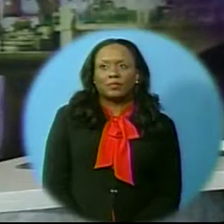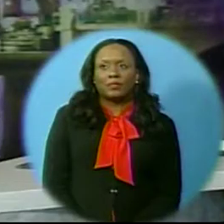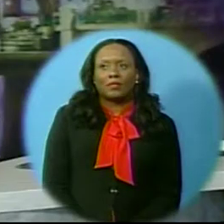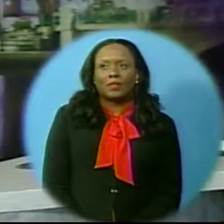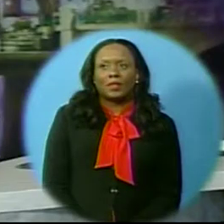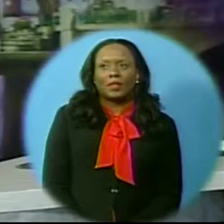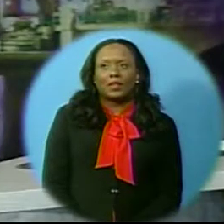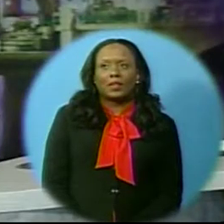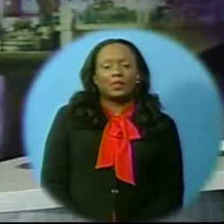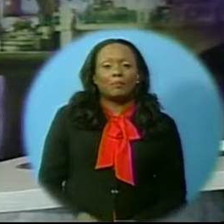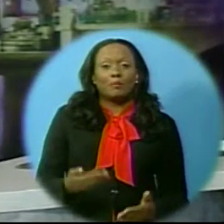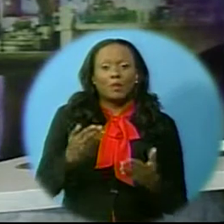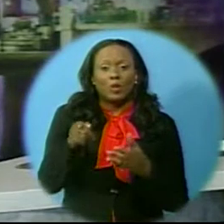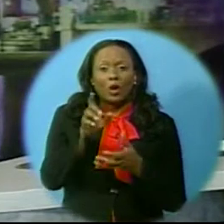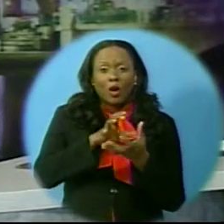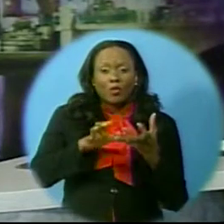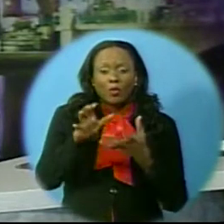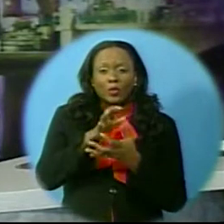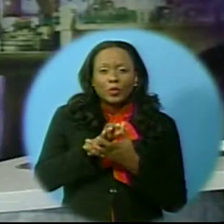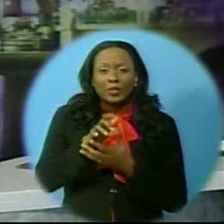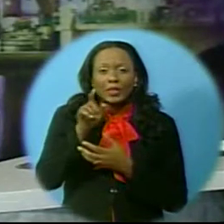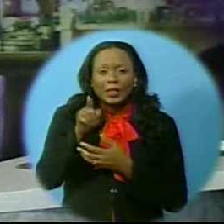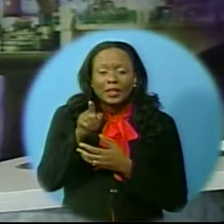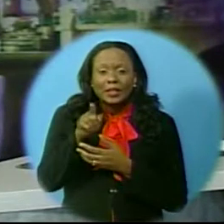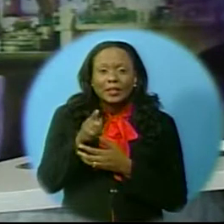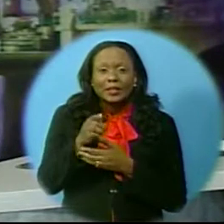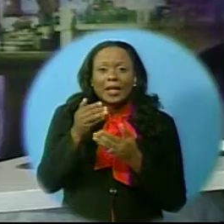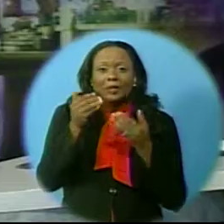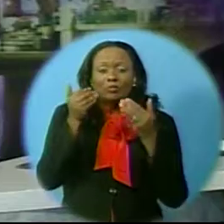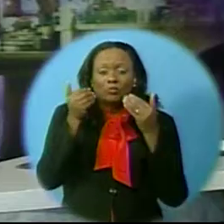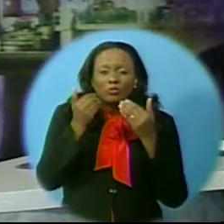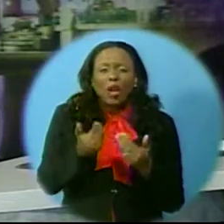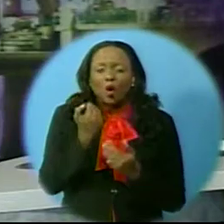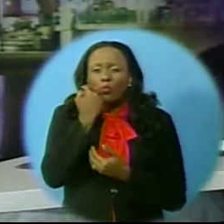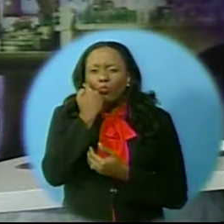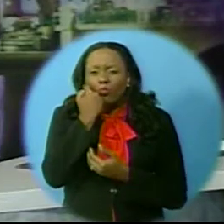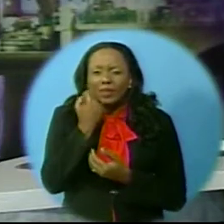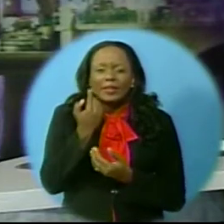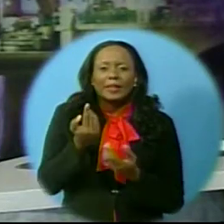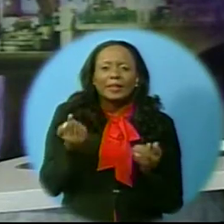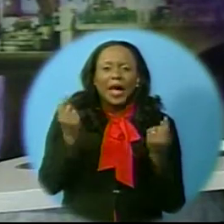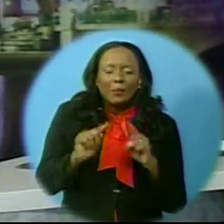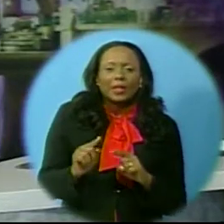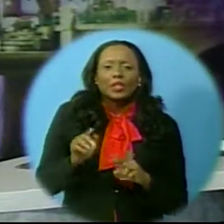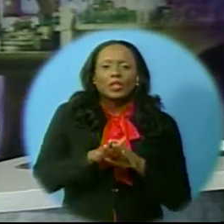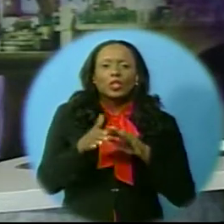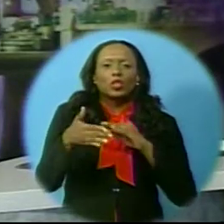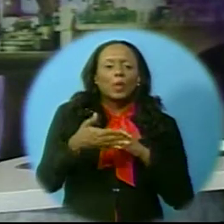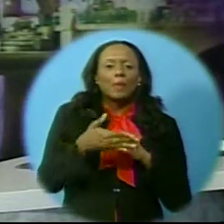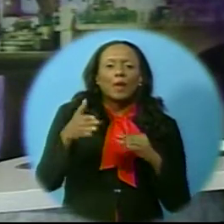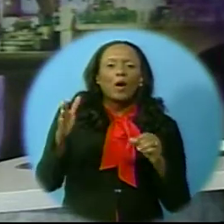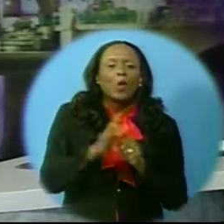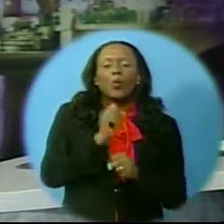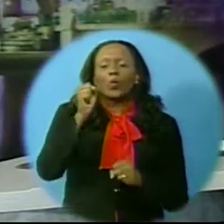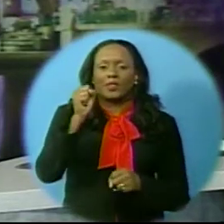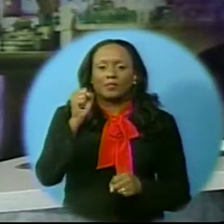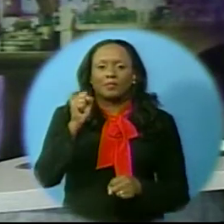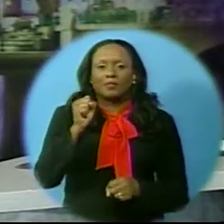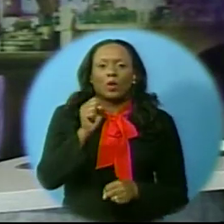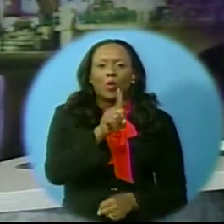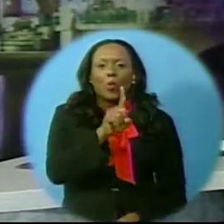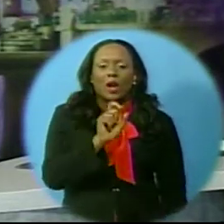Well, just in case you're a bit confused there, we went live to the feed and you saw just now that the Talawas came back to win,